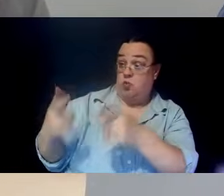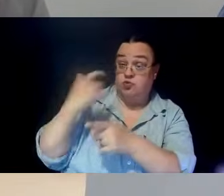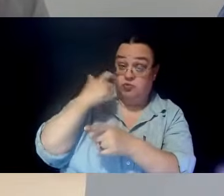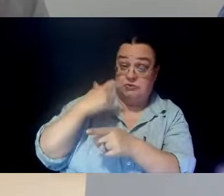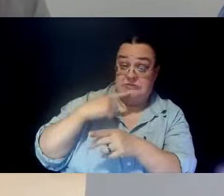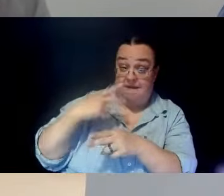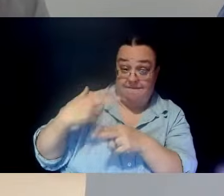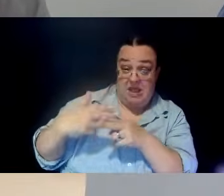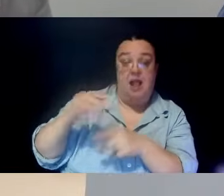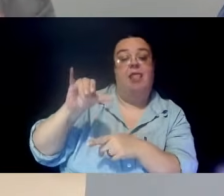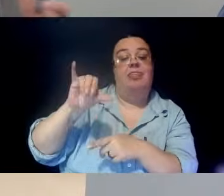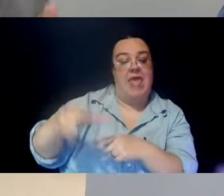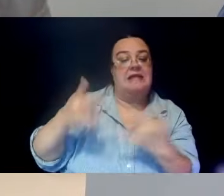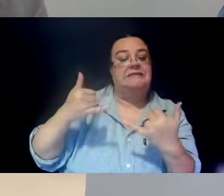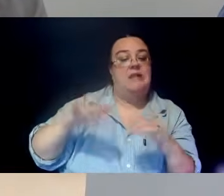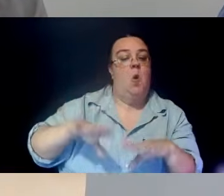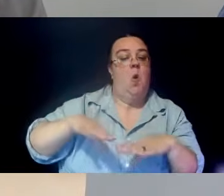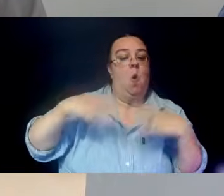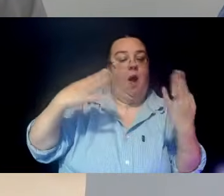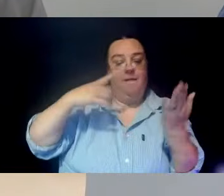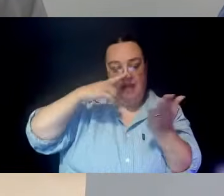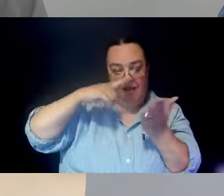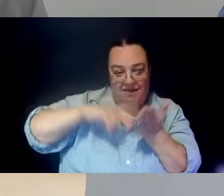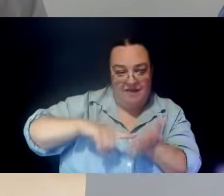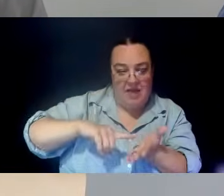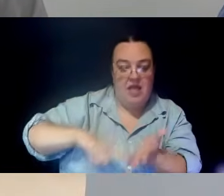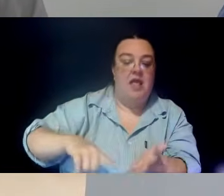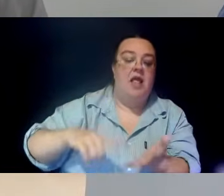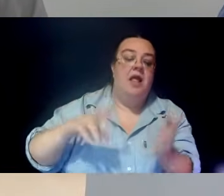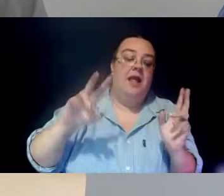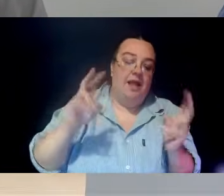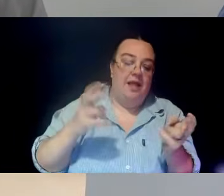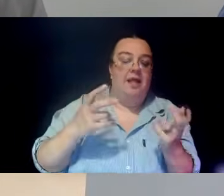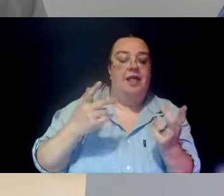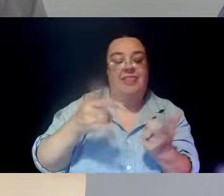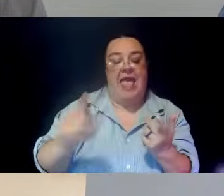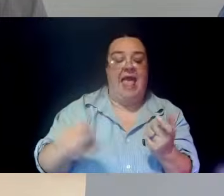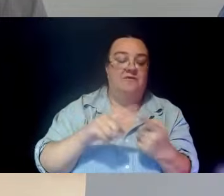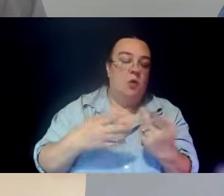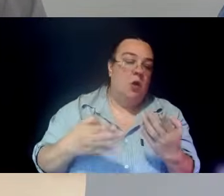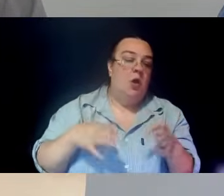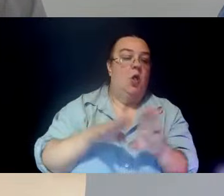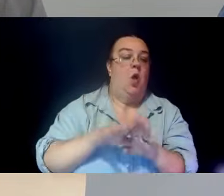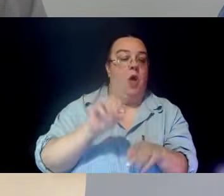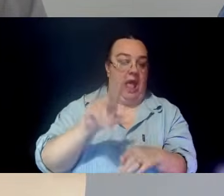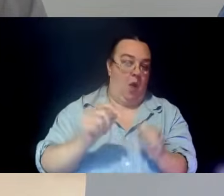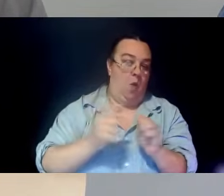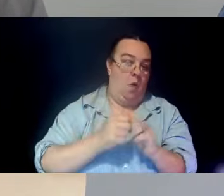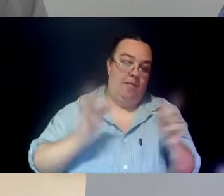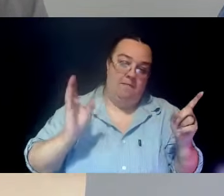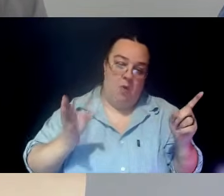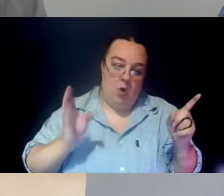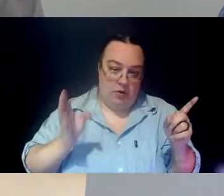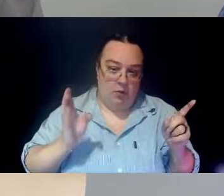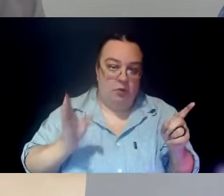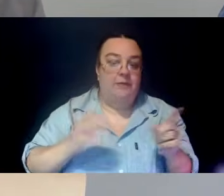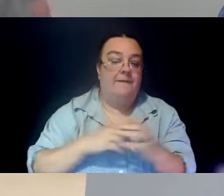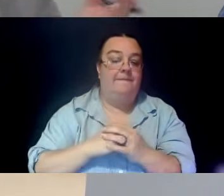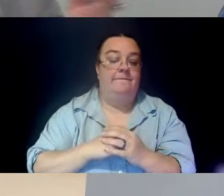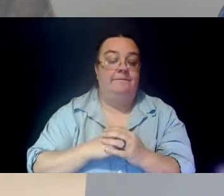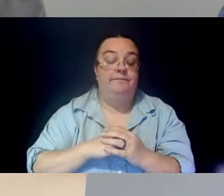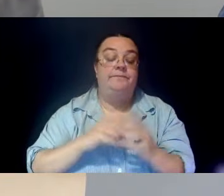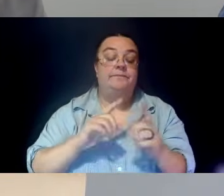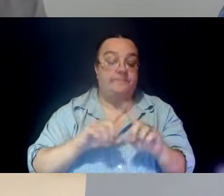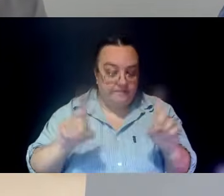still an open investigation only from the sense of they have to close things out with Baltimore. But we